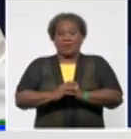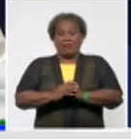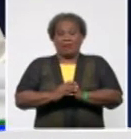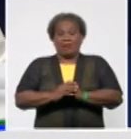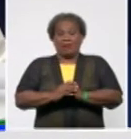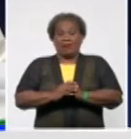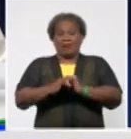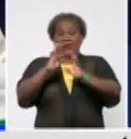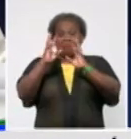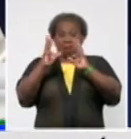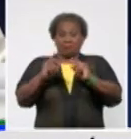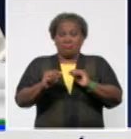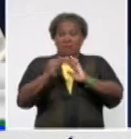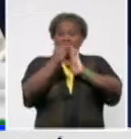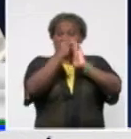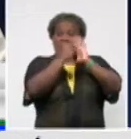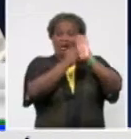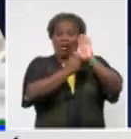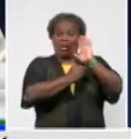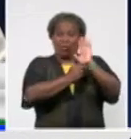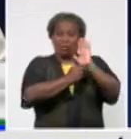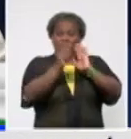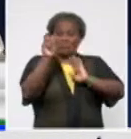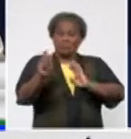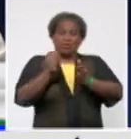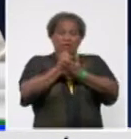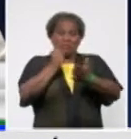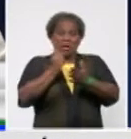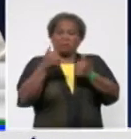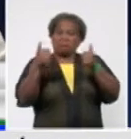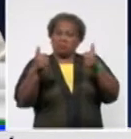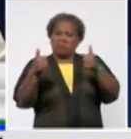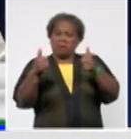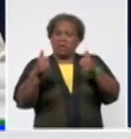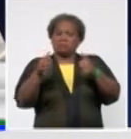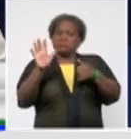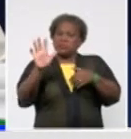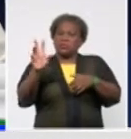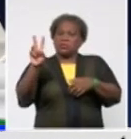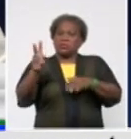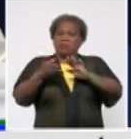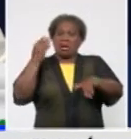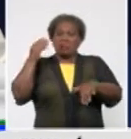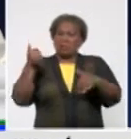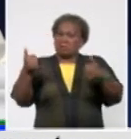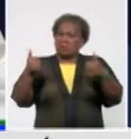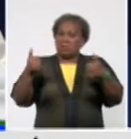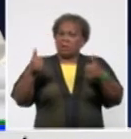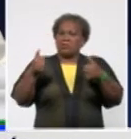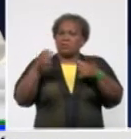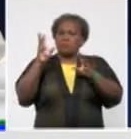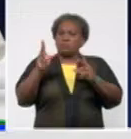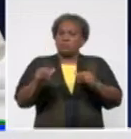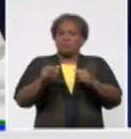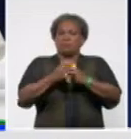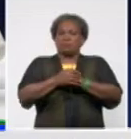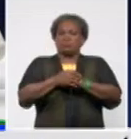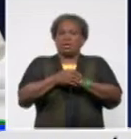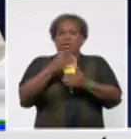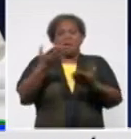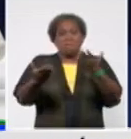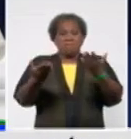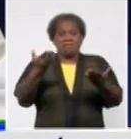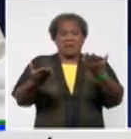3,779 people, or the 83.1% of all diagnosed cases in Cuba recovered from the disease.